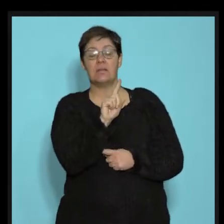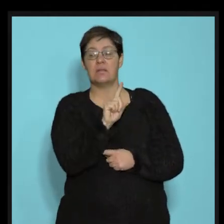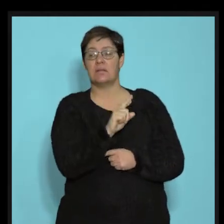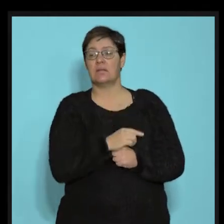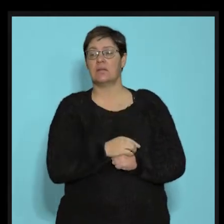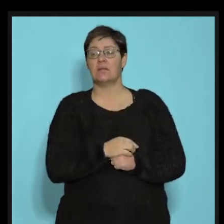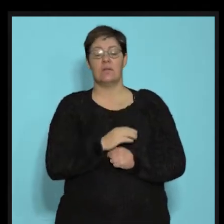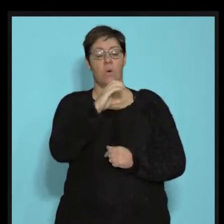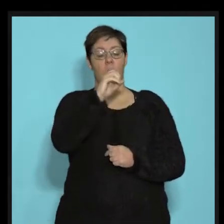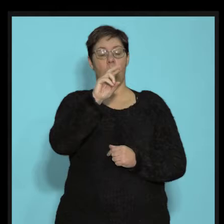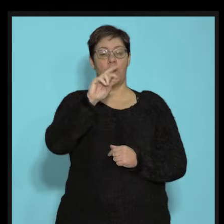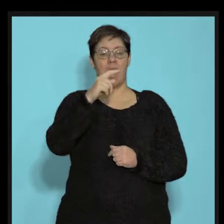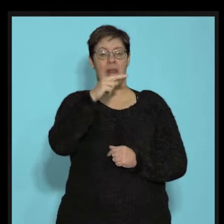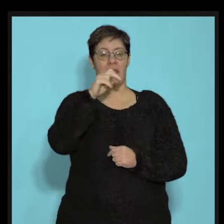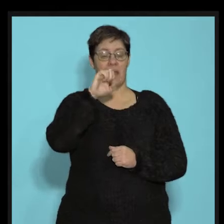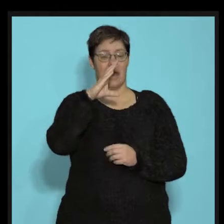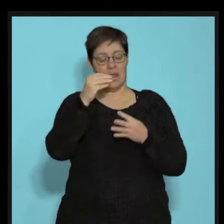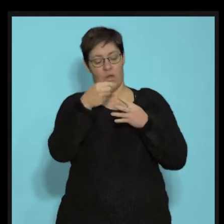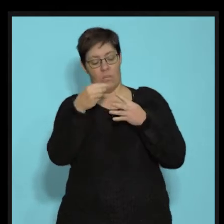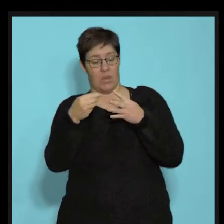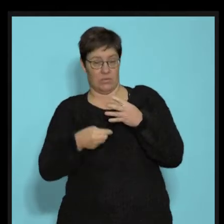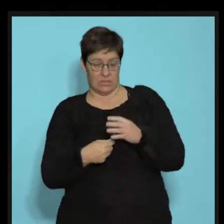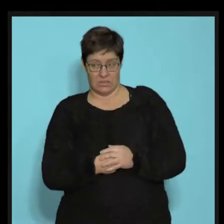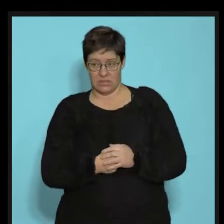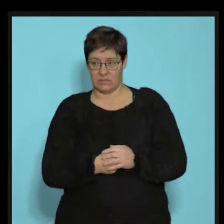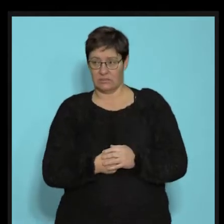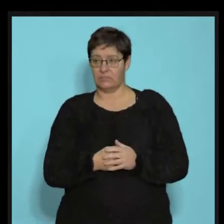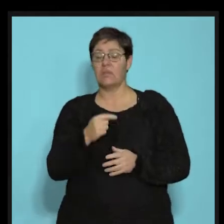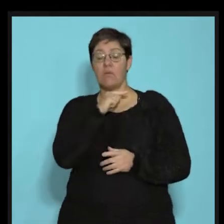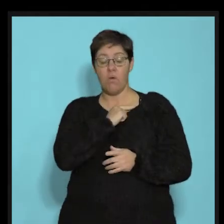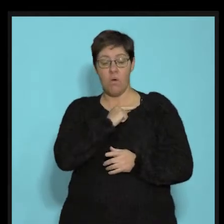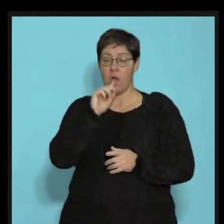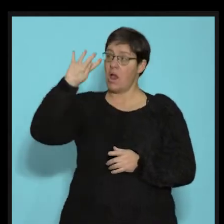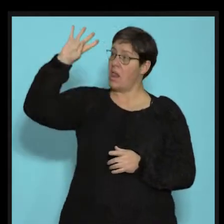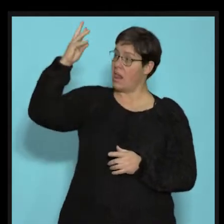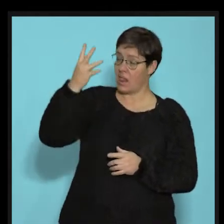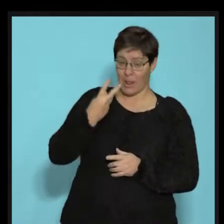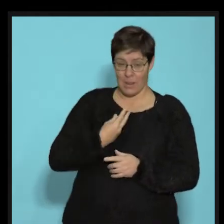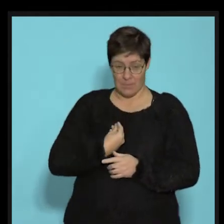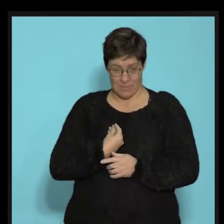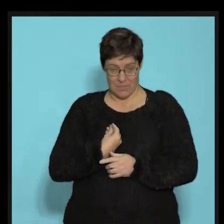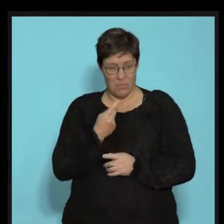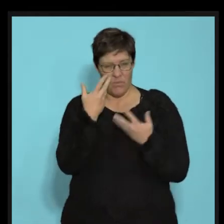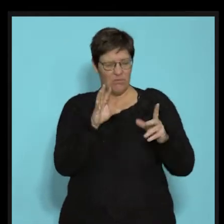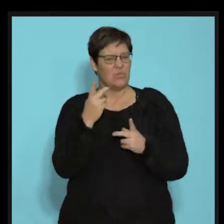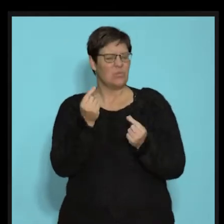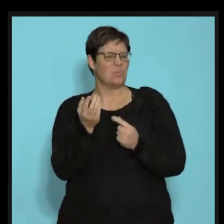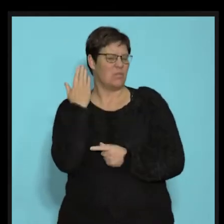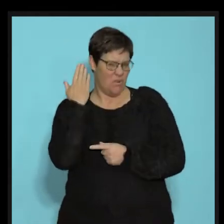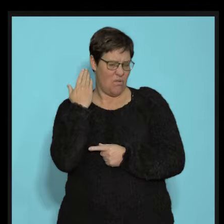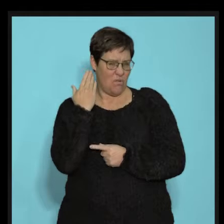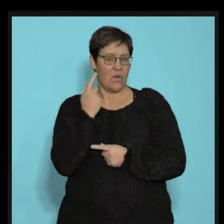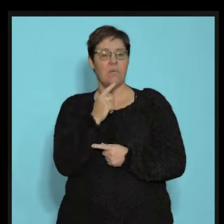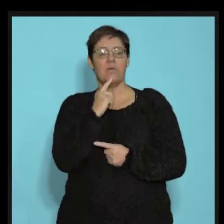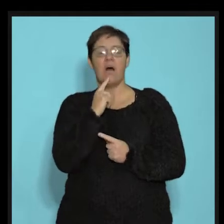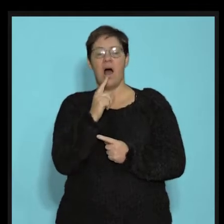call organic compounds. So during photosynthesis, when you guys did the one concept of photosynthesis, it's